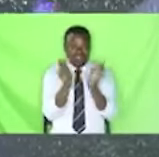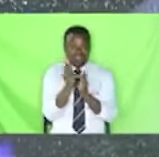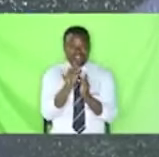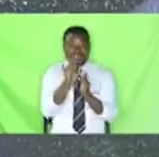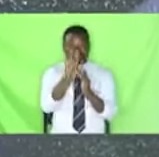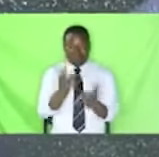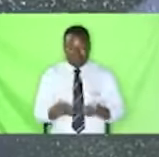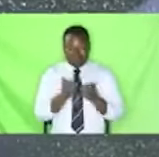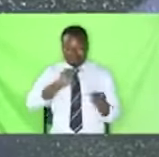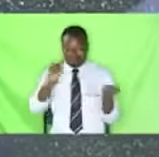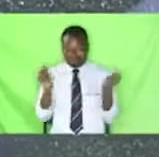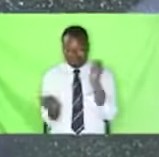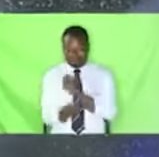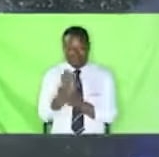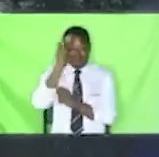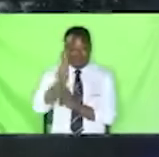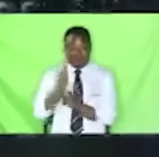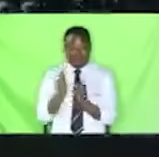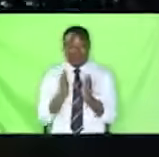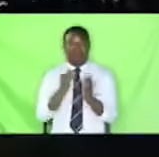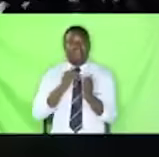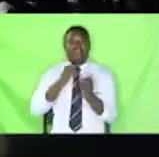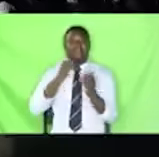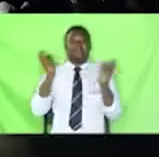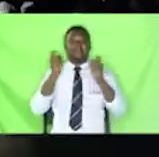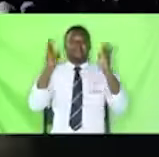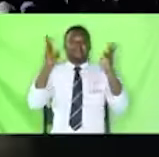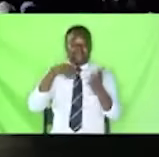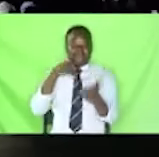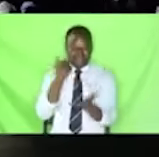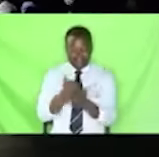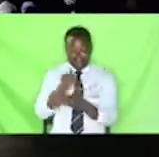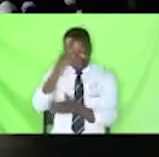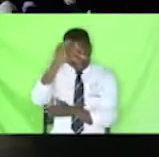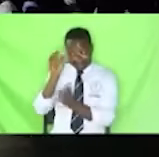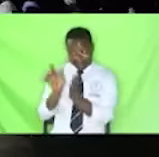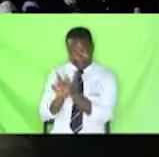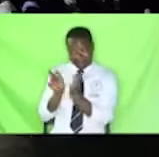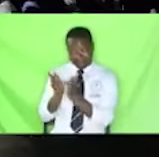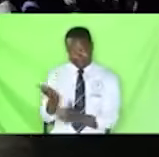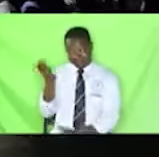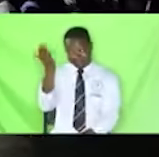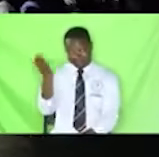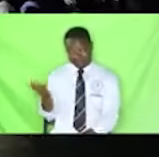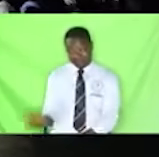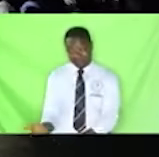life. Hallelujah. The man Jesus.